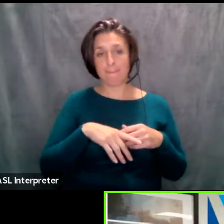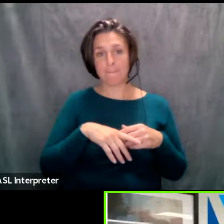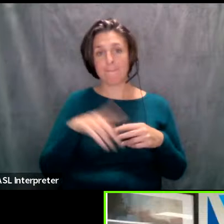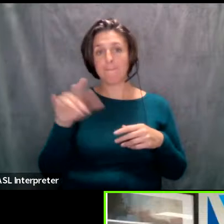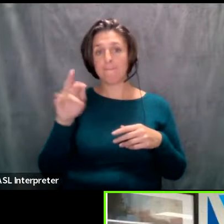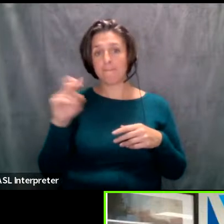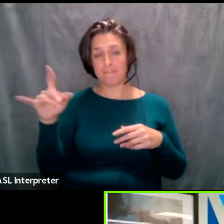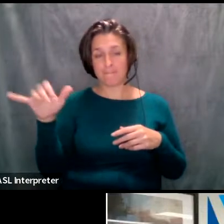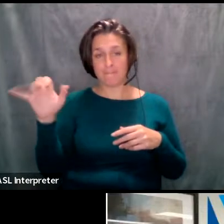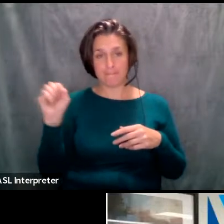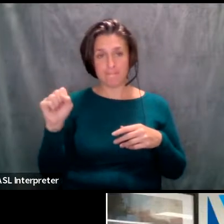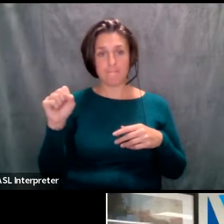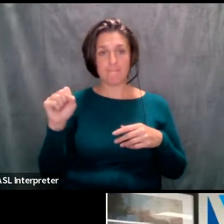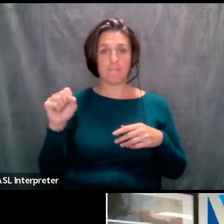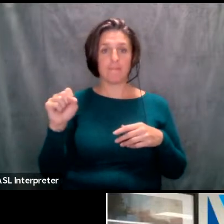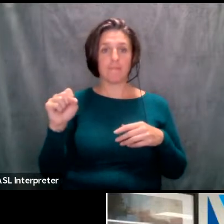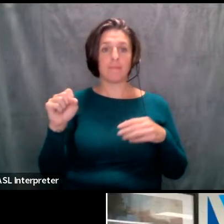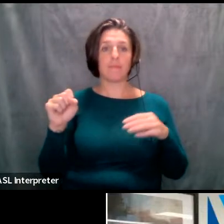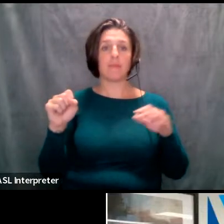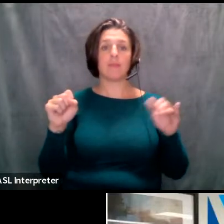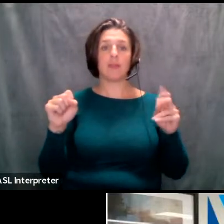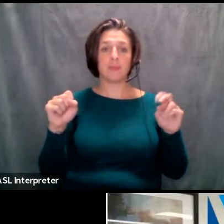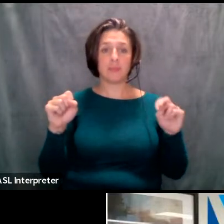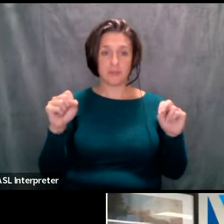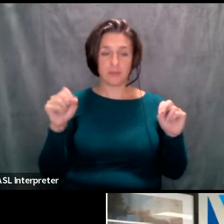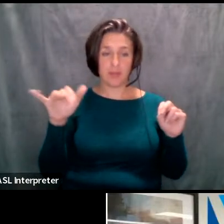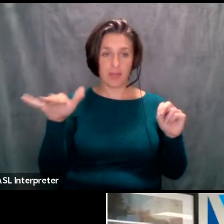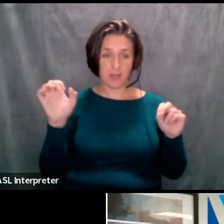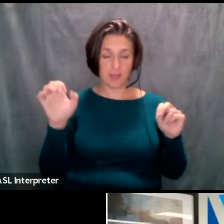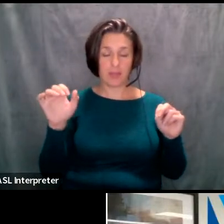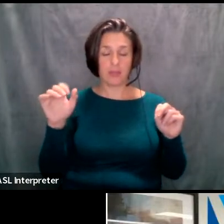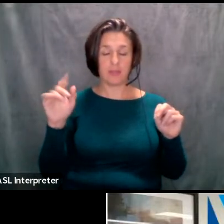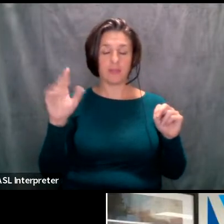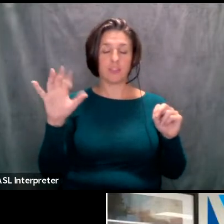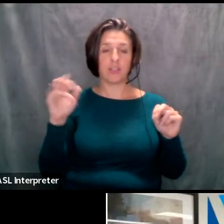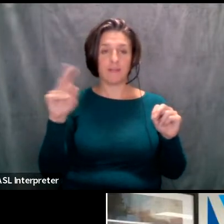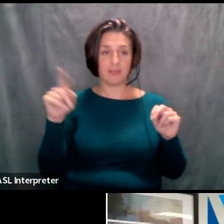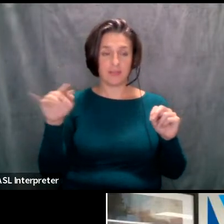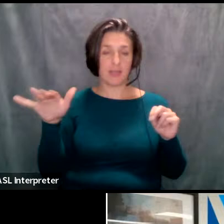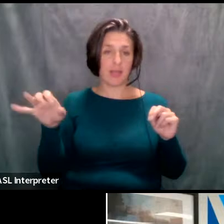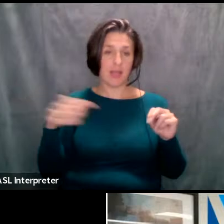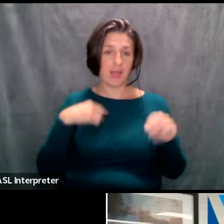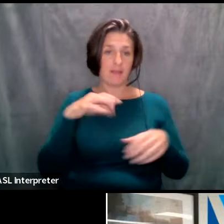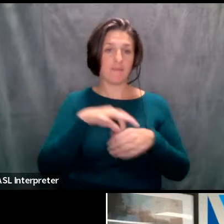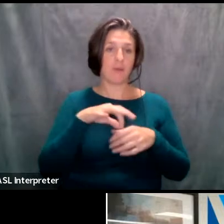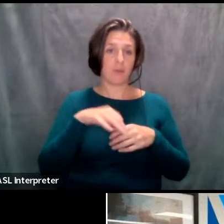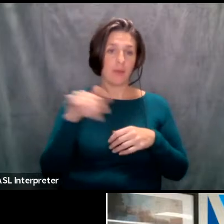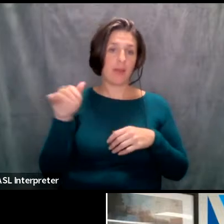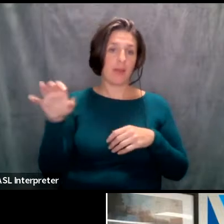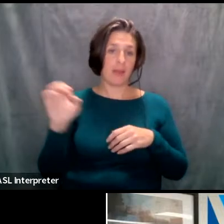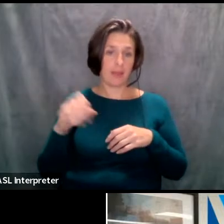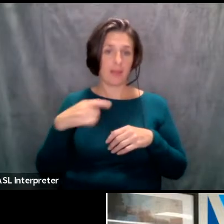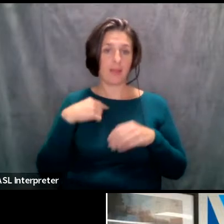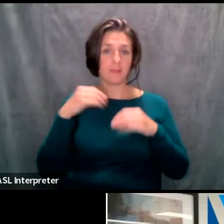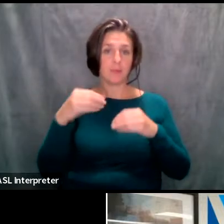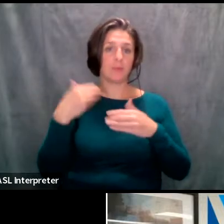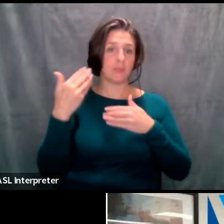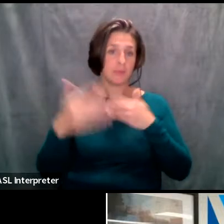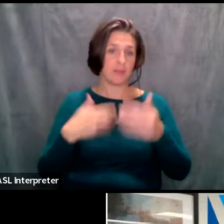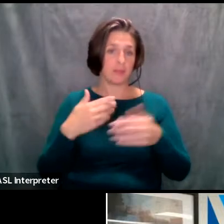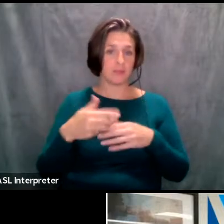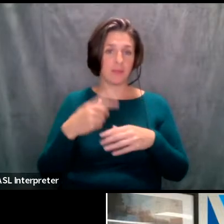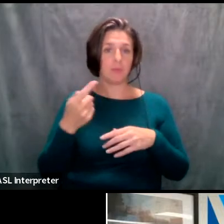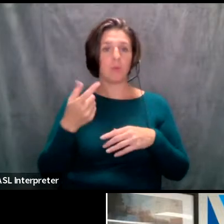Land, Aye. trustee Jacobson, Aye. trustee Chavez. Aye. And I vote aye. Motion carries. Sorry, I'm going